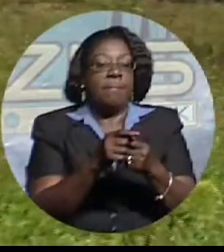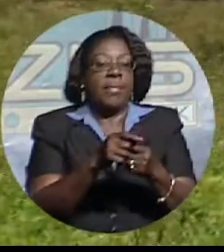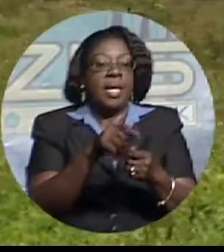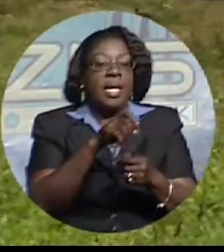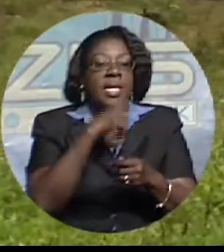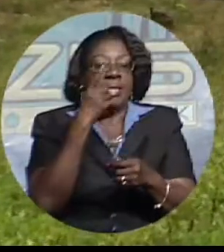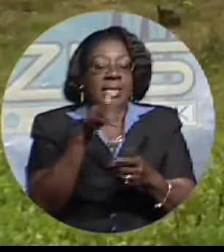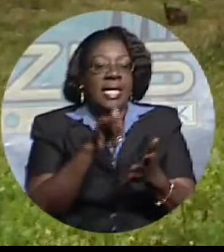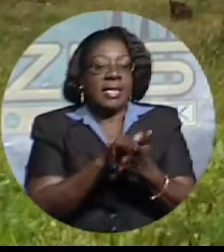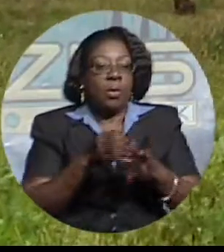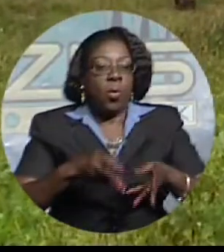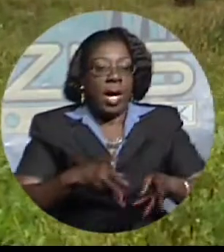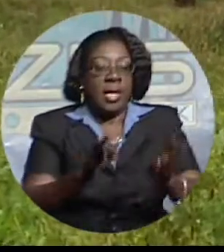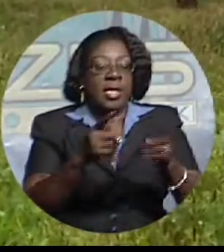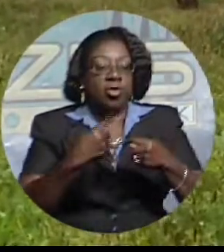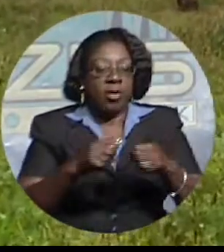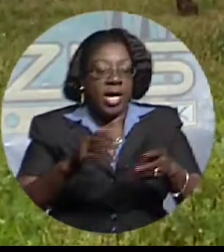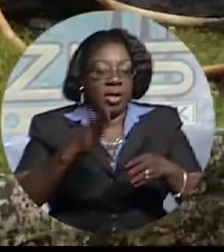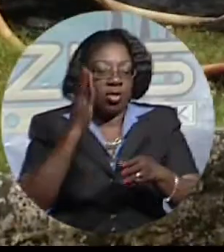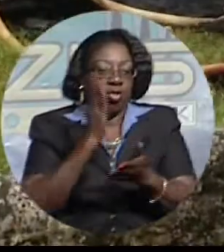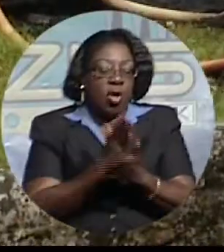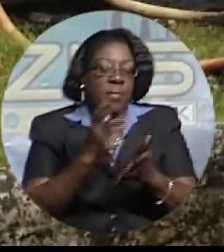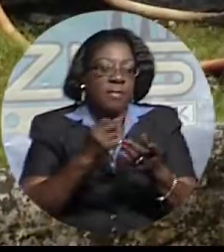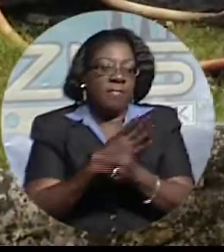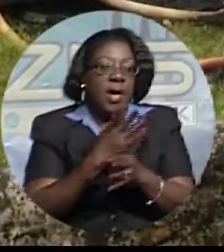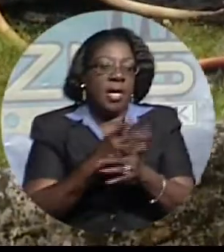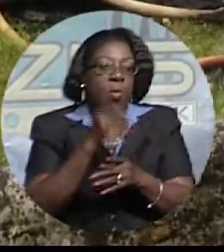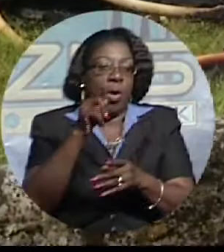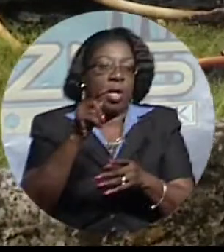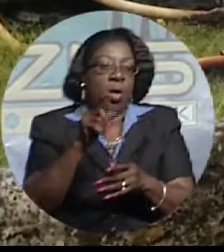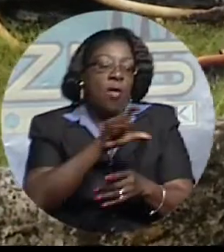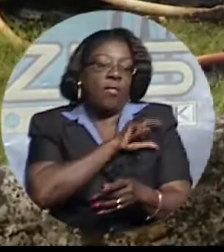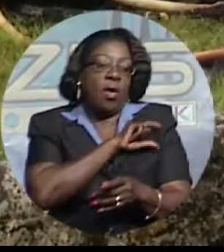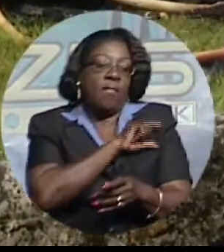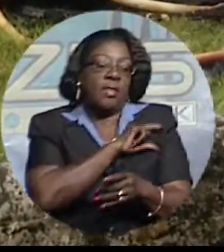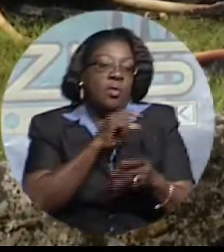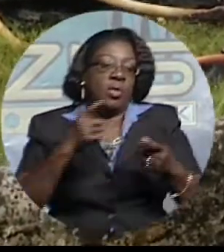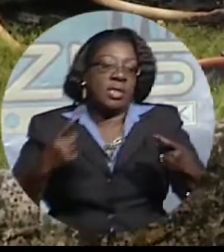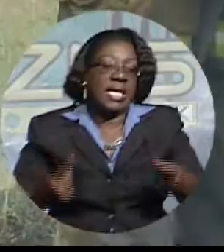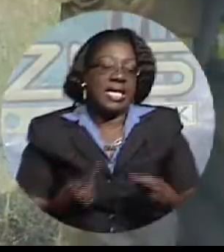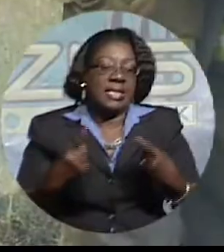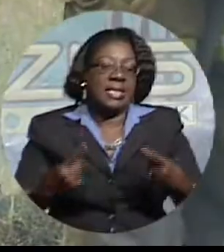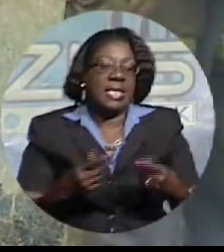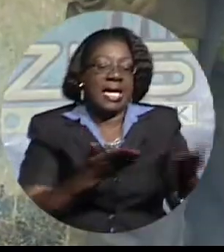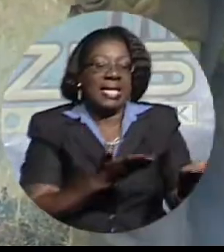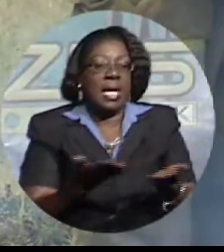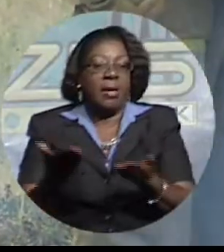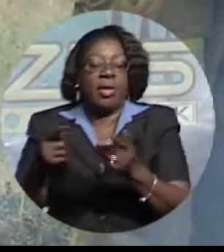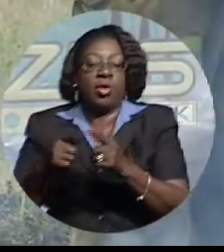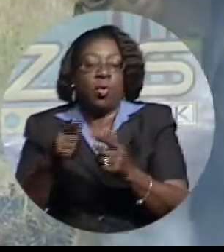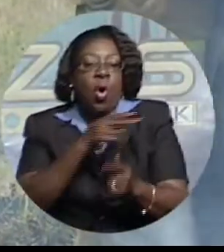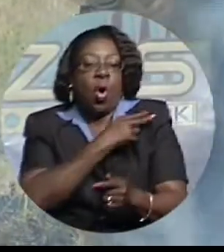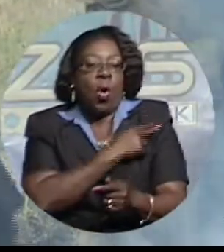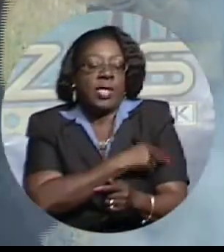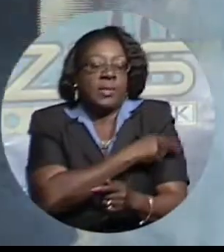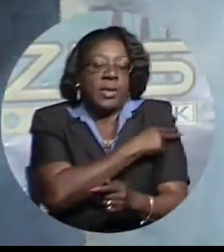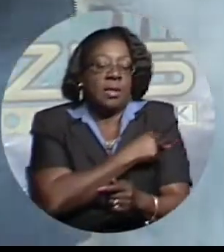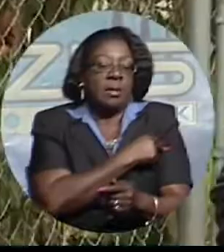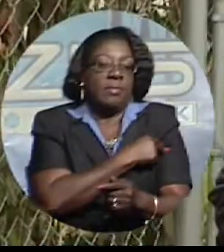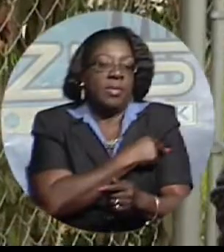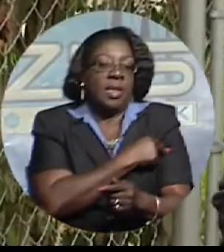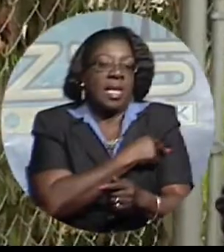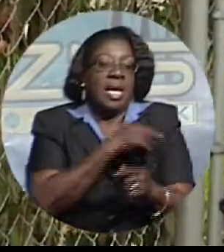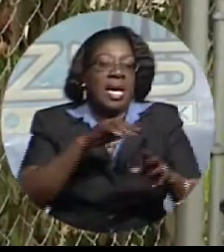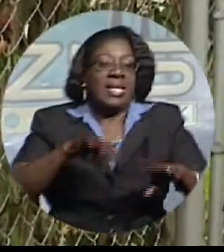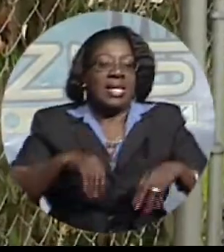also revealed that while they attempted to put out the blaze, one of the officers was injured and taken to hospital. And just to give you an idea of